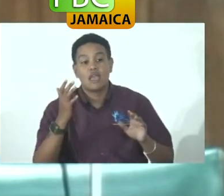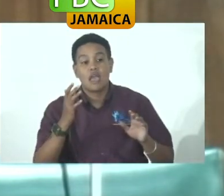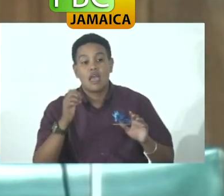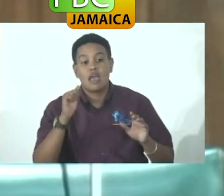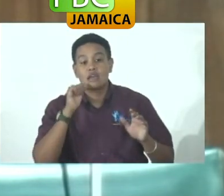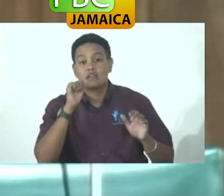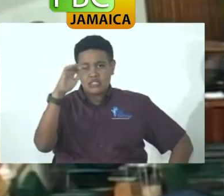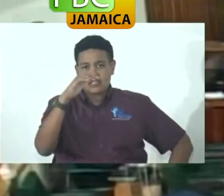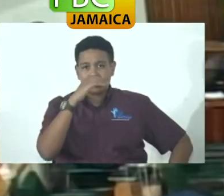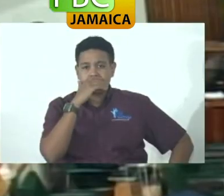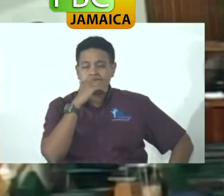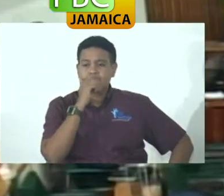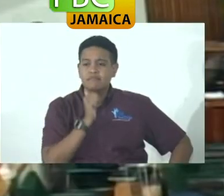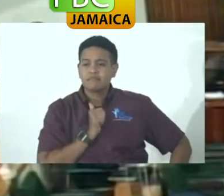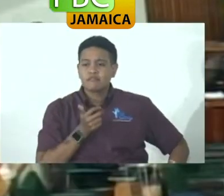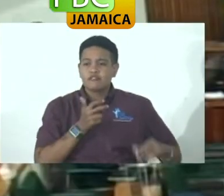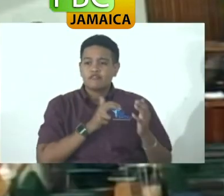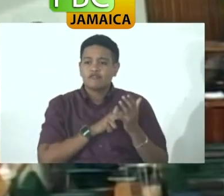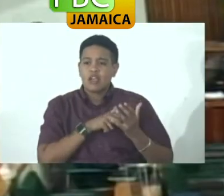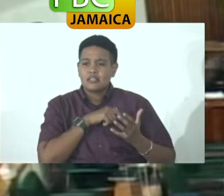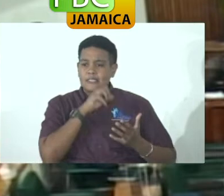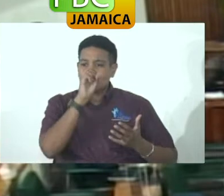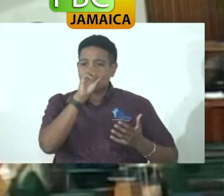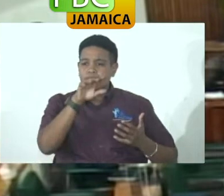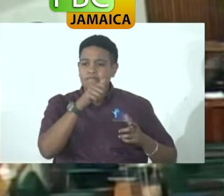his sales. But I must admit